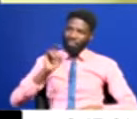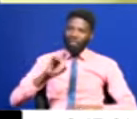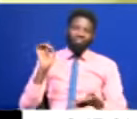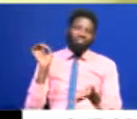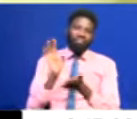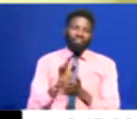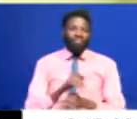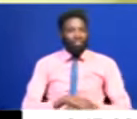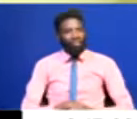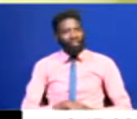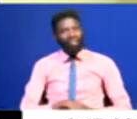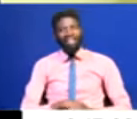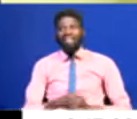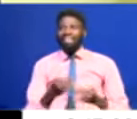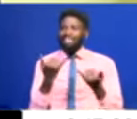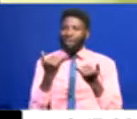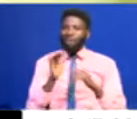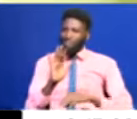engagement, public engagement,